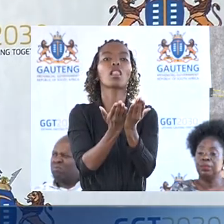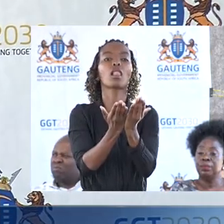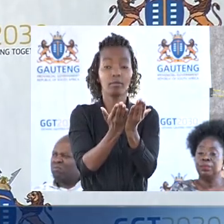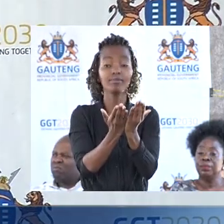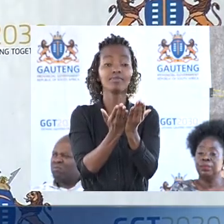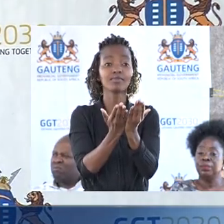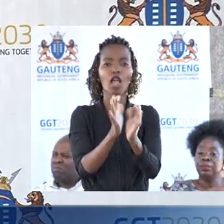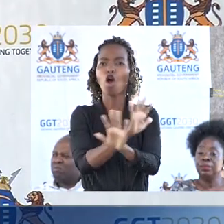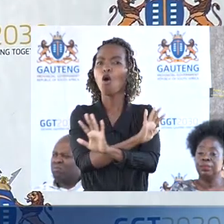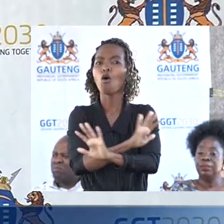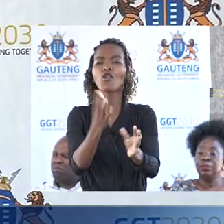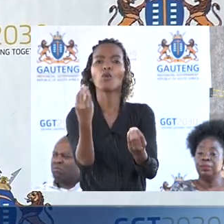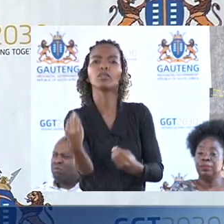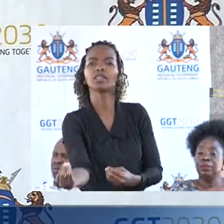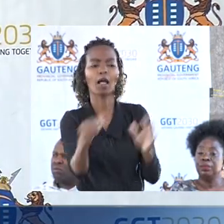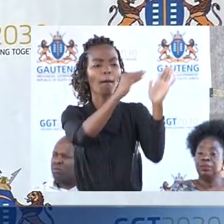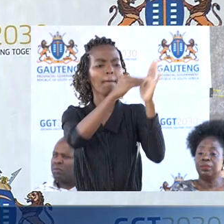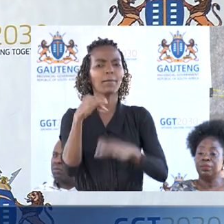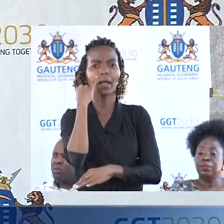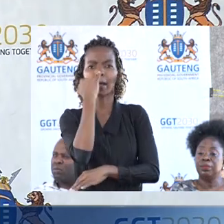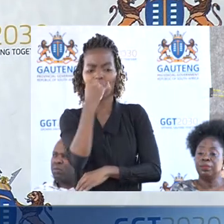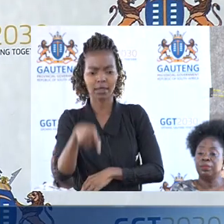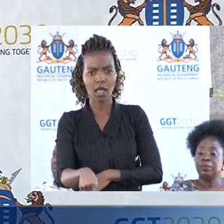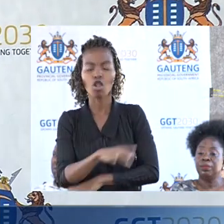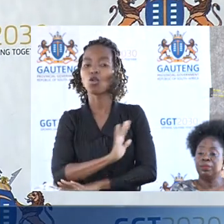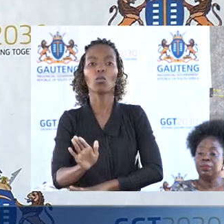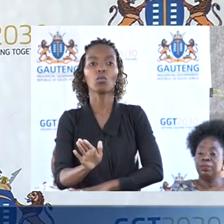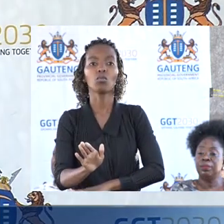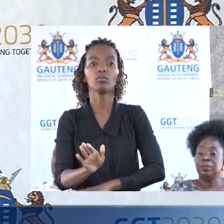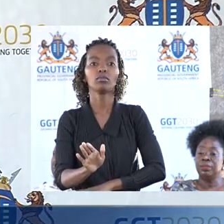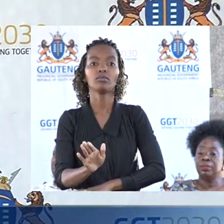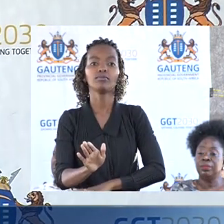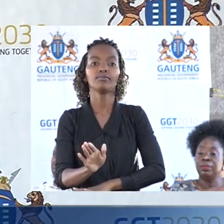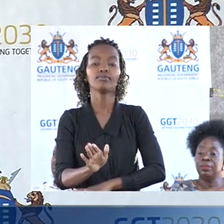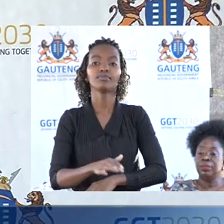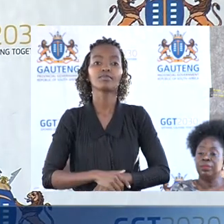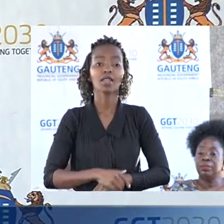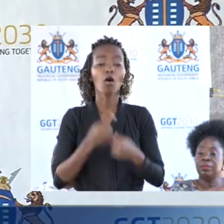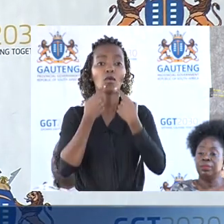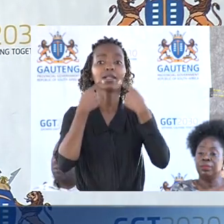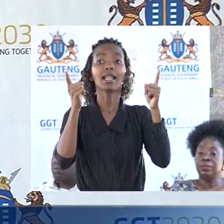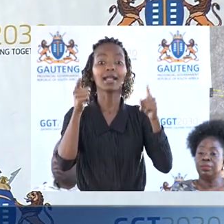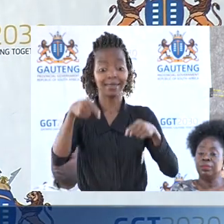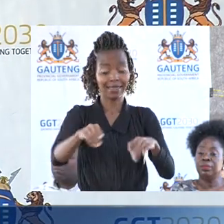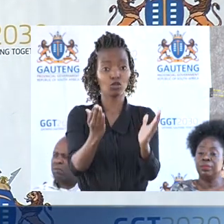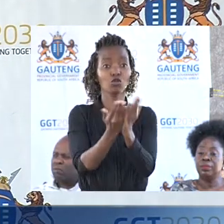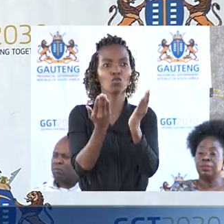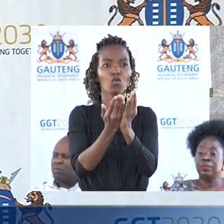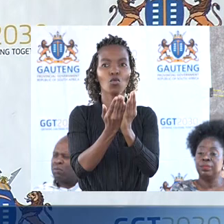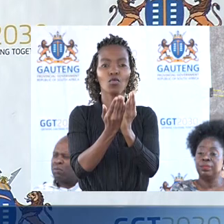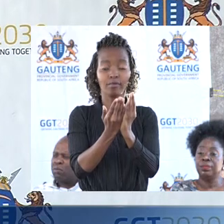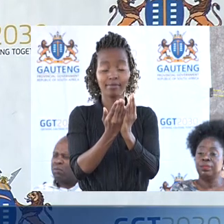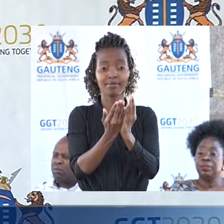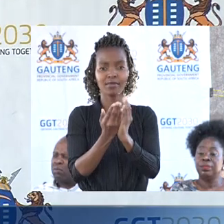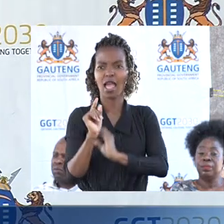will be no child that will bring drugs in this school. We are declaring this school our first